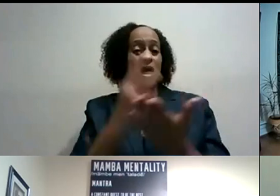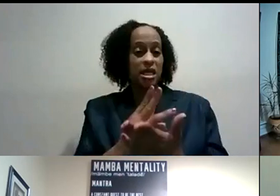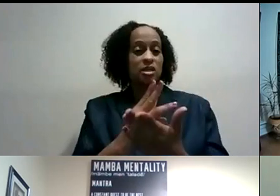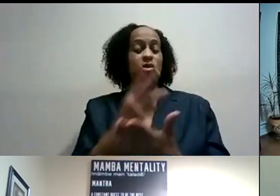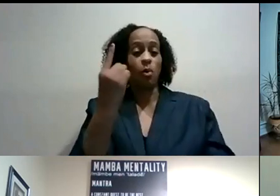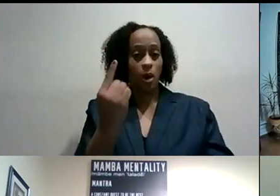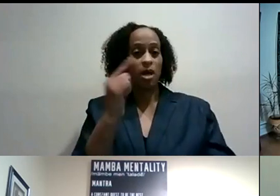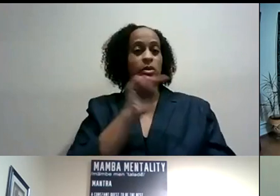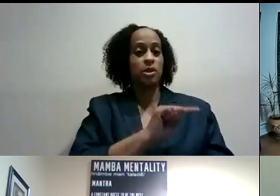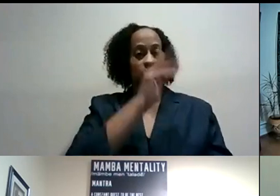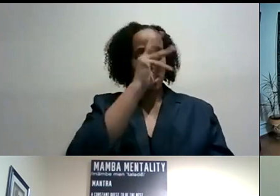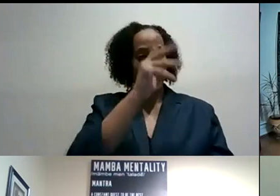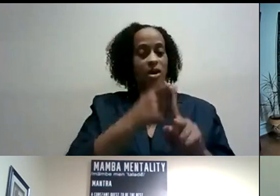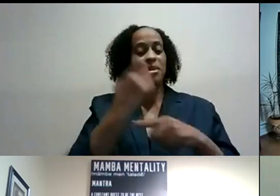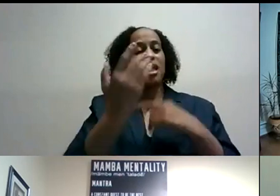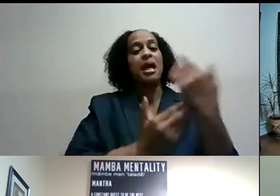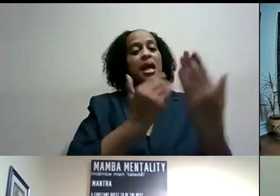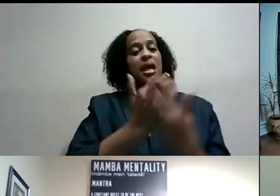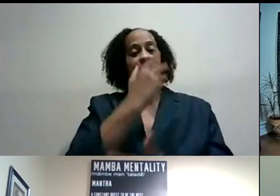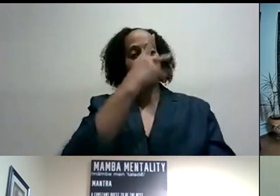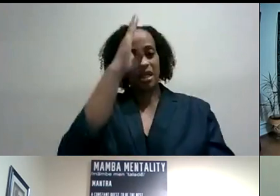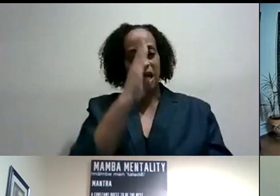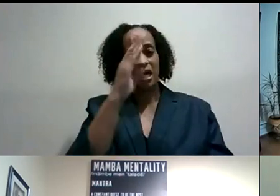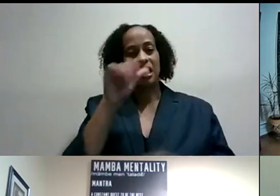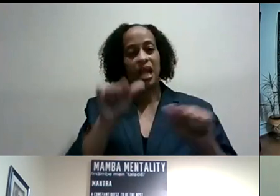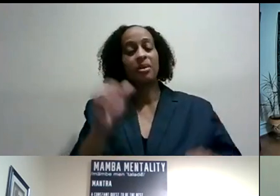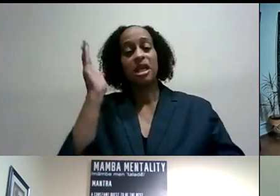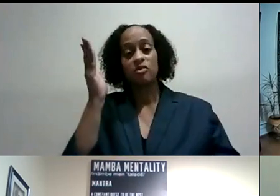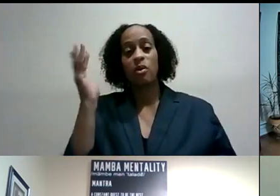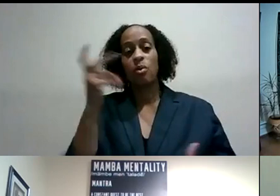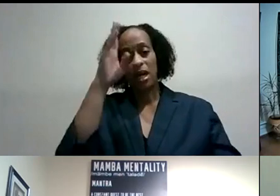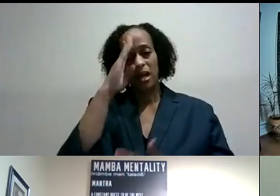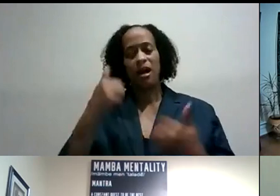was created from the hand of God and able to testify what God had done.